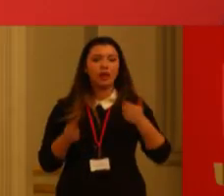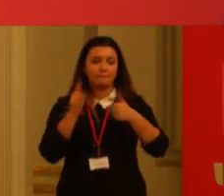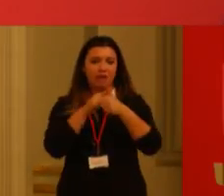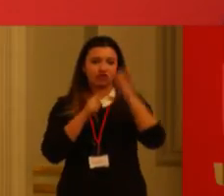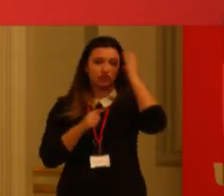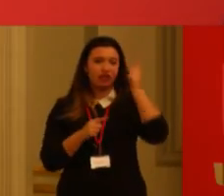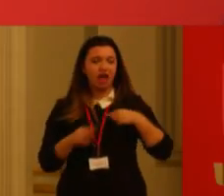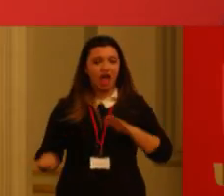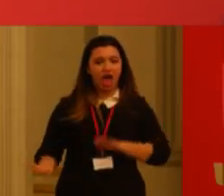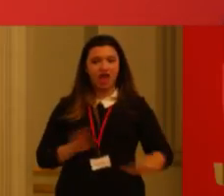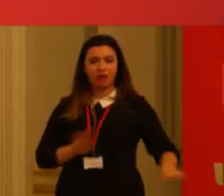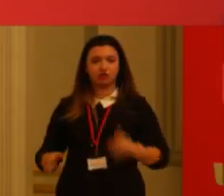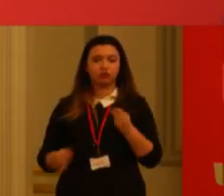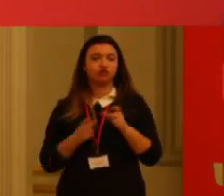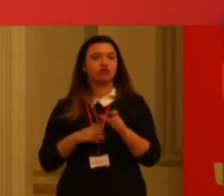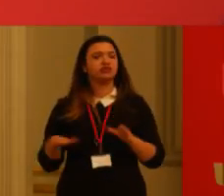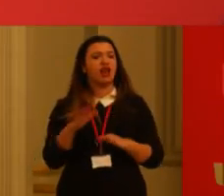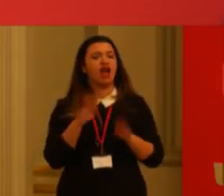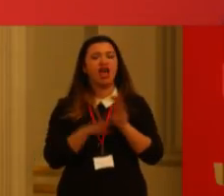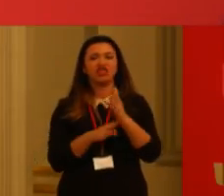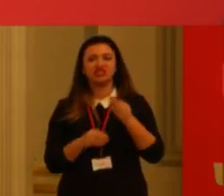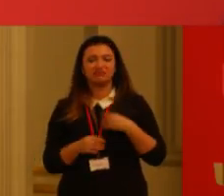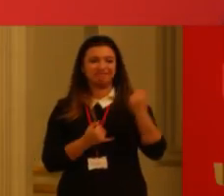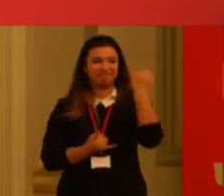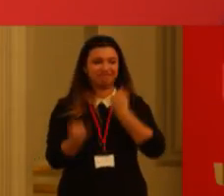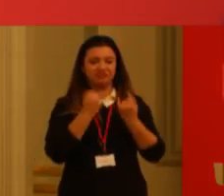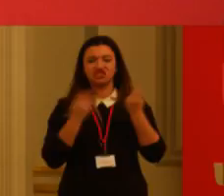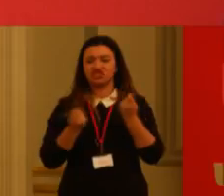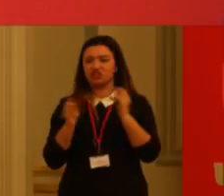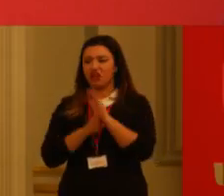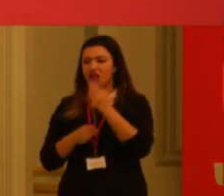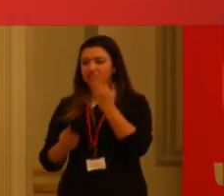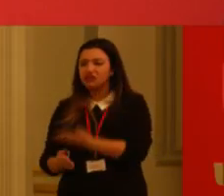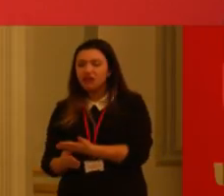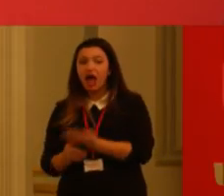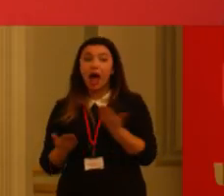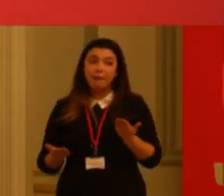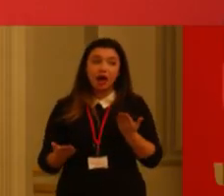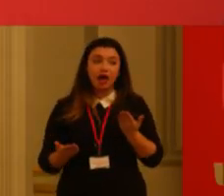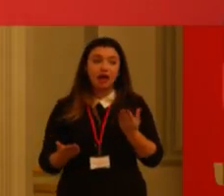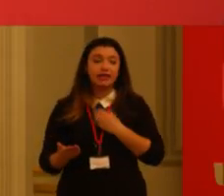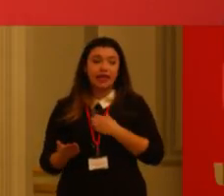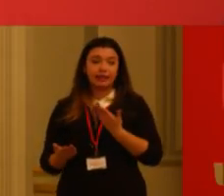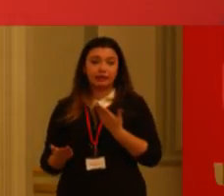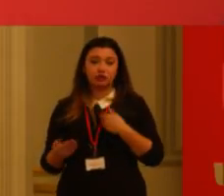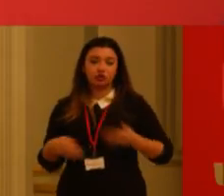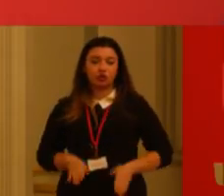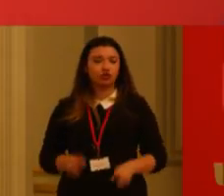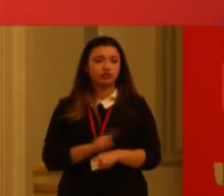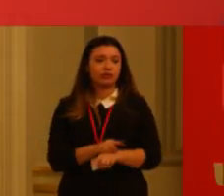For instance, in social life, in school life, and in business life,